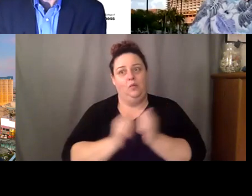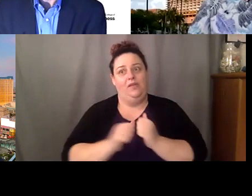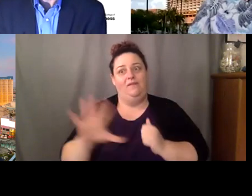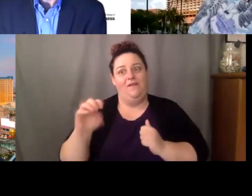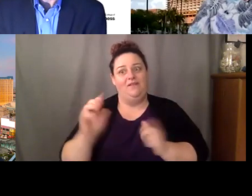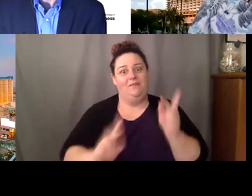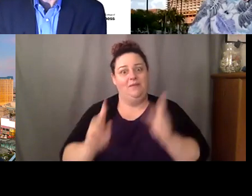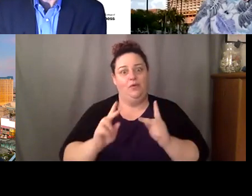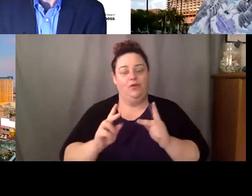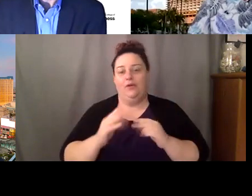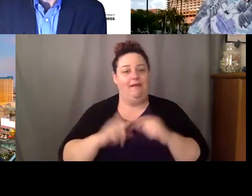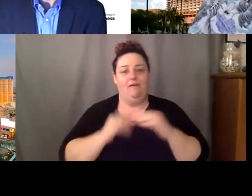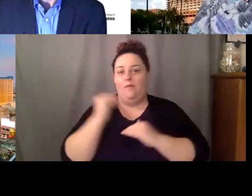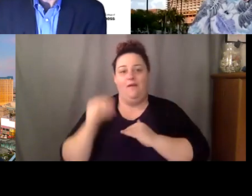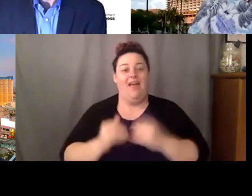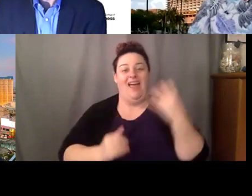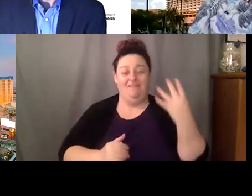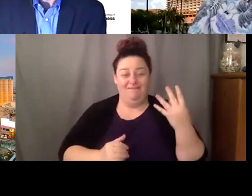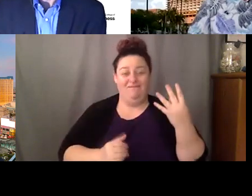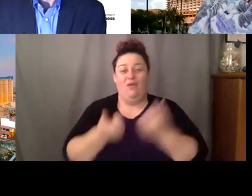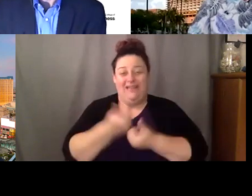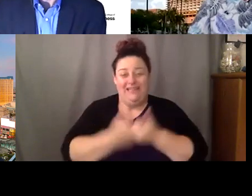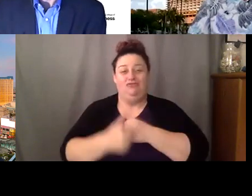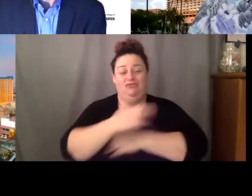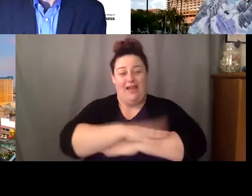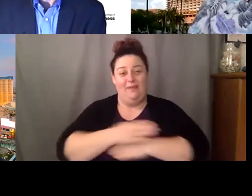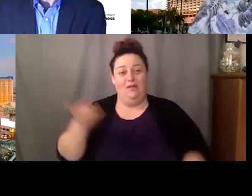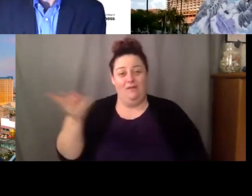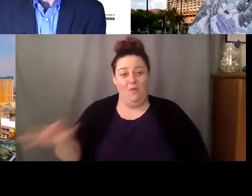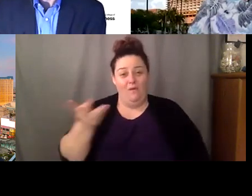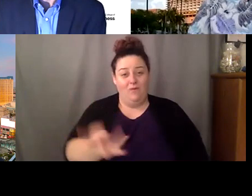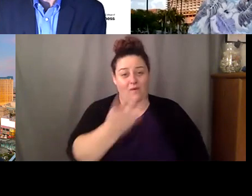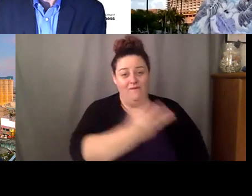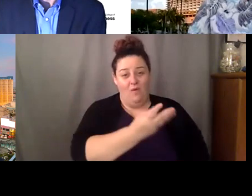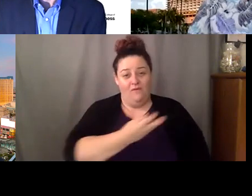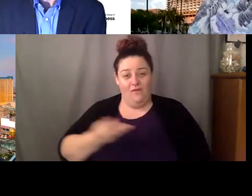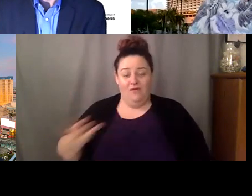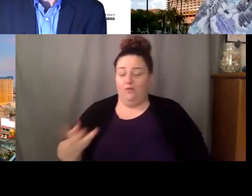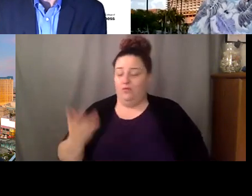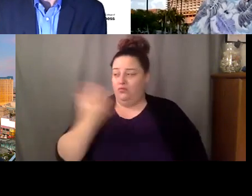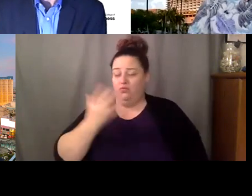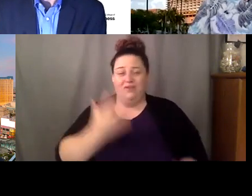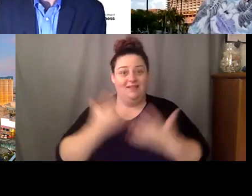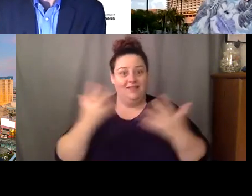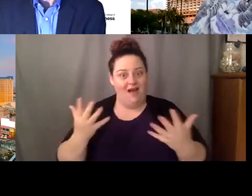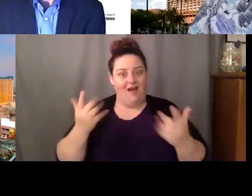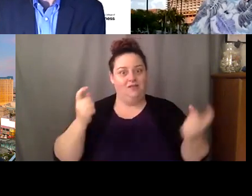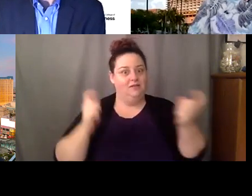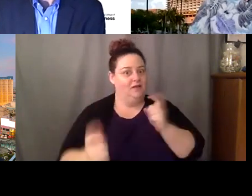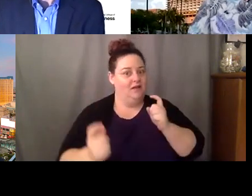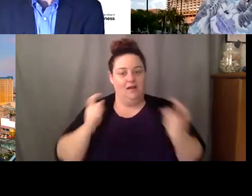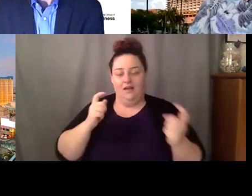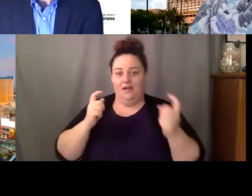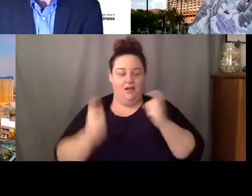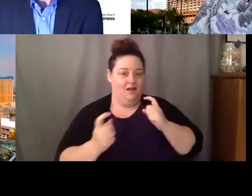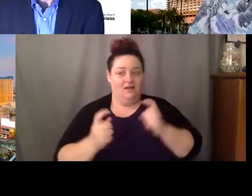people and no more than 4 per table. So, it takes a lot out to constantly change the current and call our